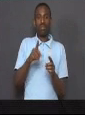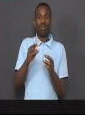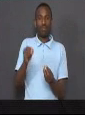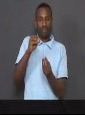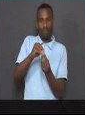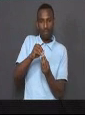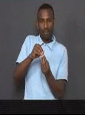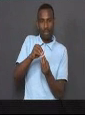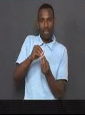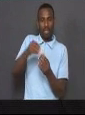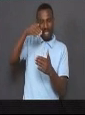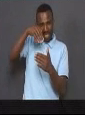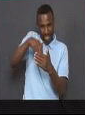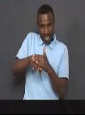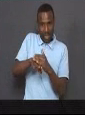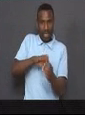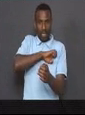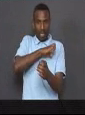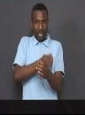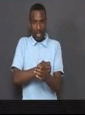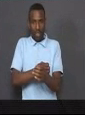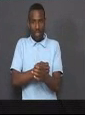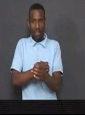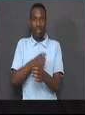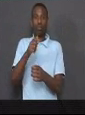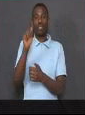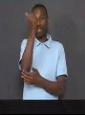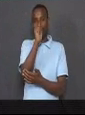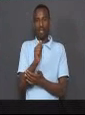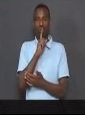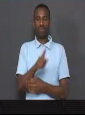in the internal energy of the air.